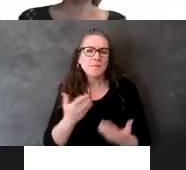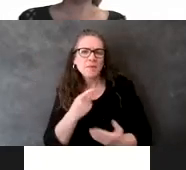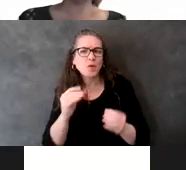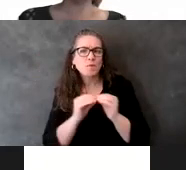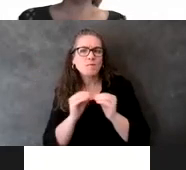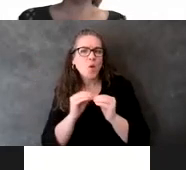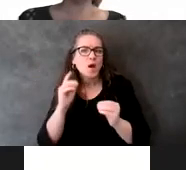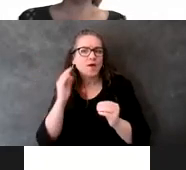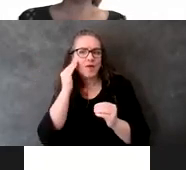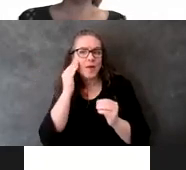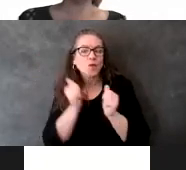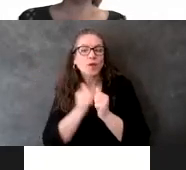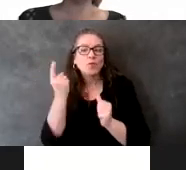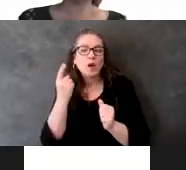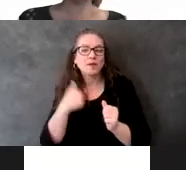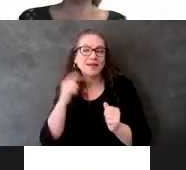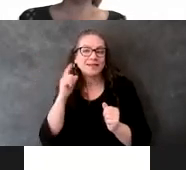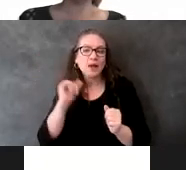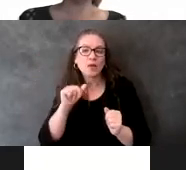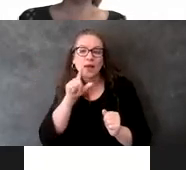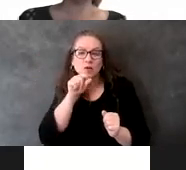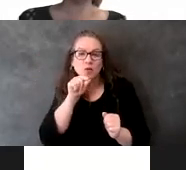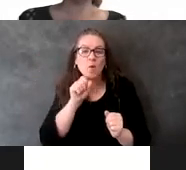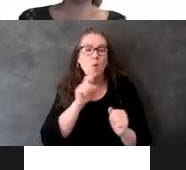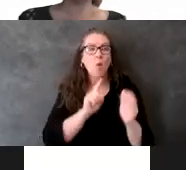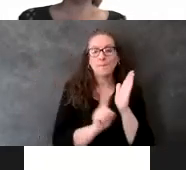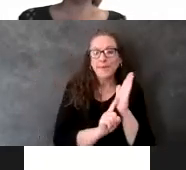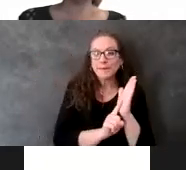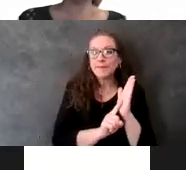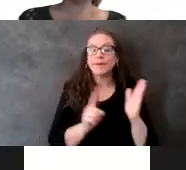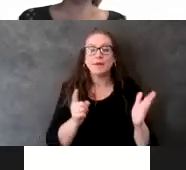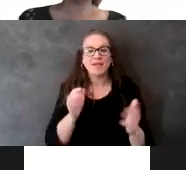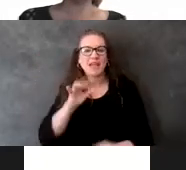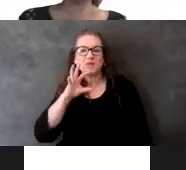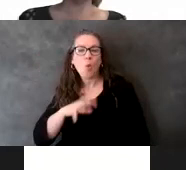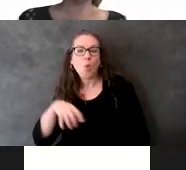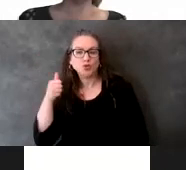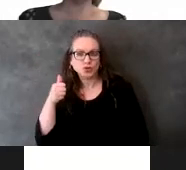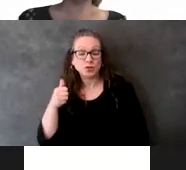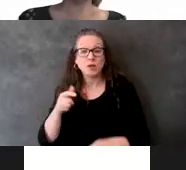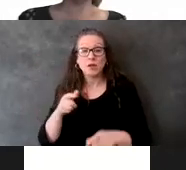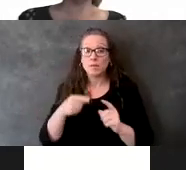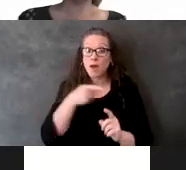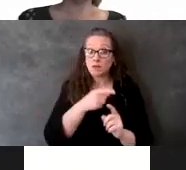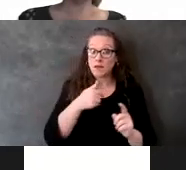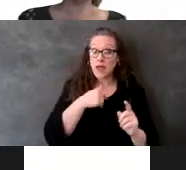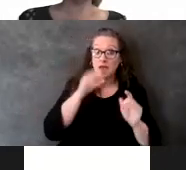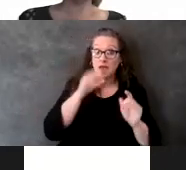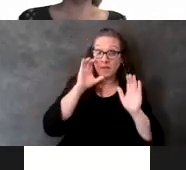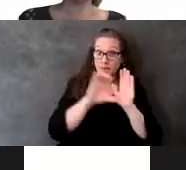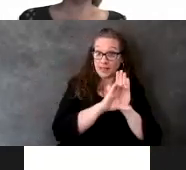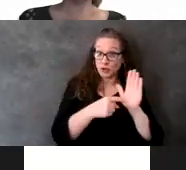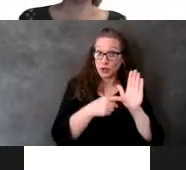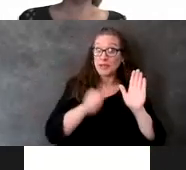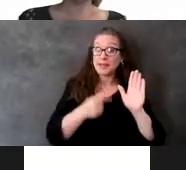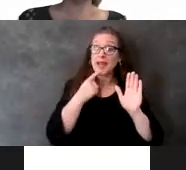cuckoo, cuckoo, or peep, peep. Those are the older style. The one in the image can actually be programmed to say something like